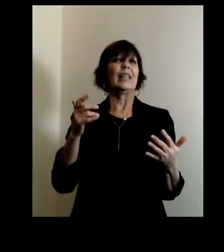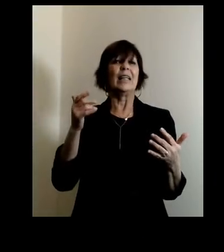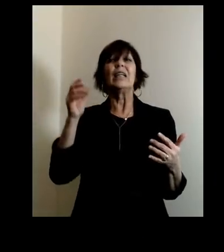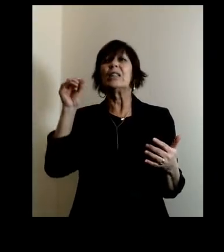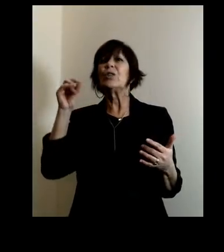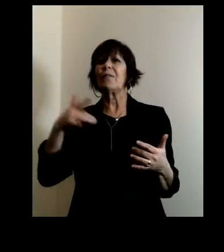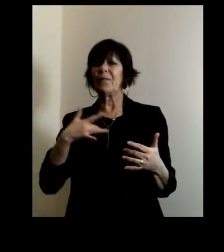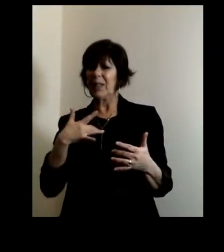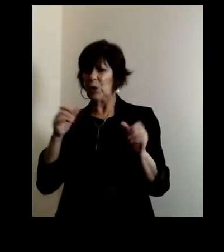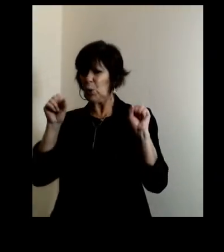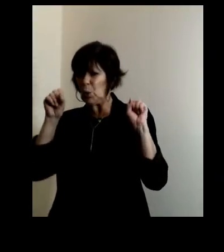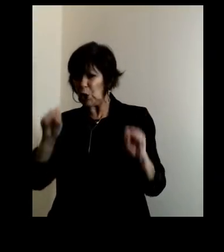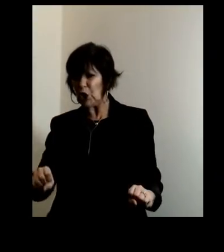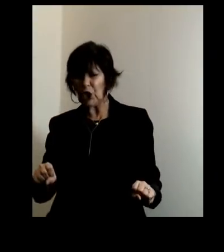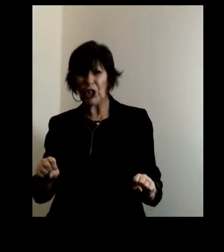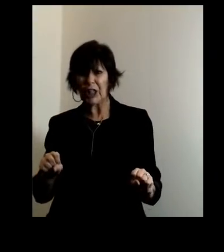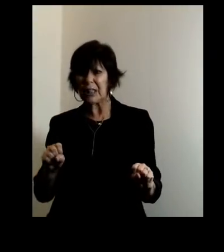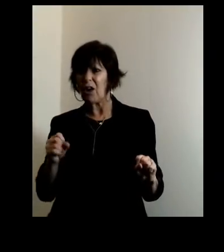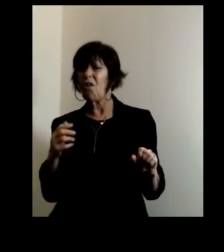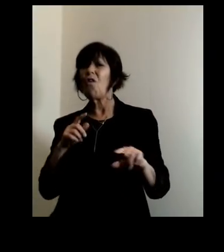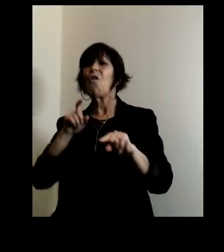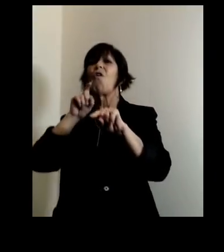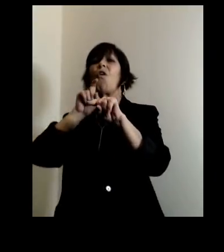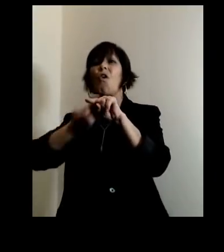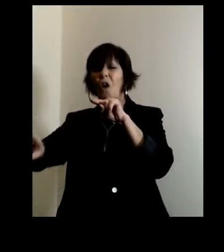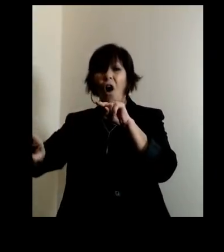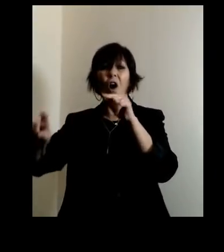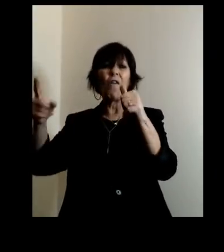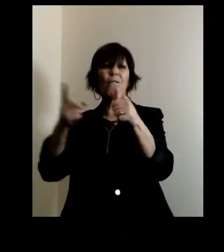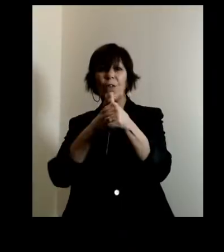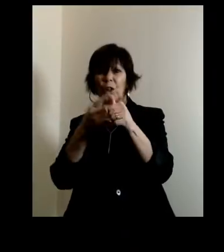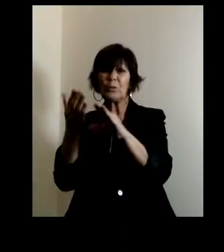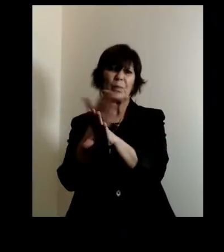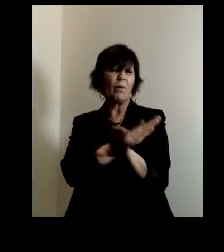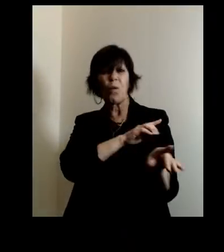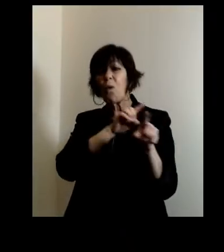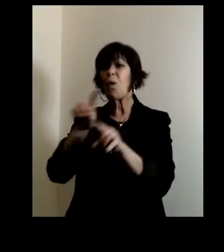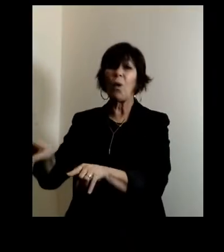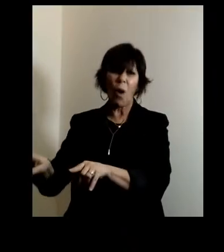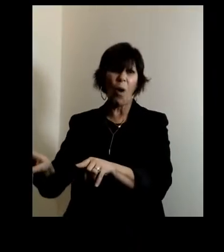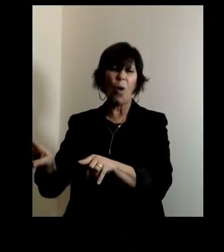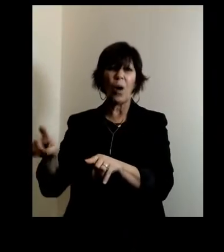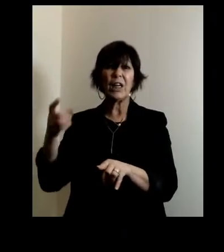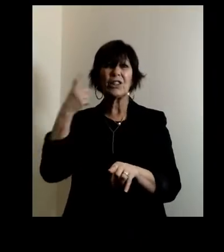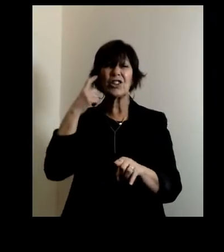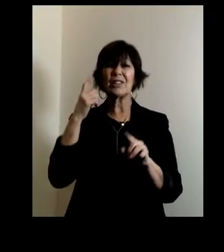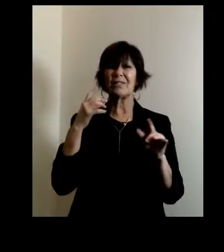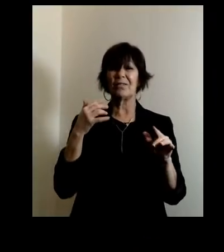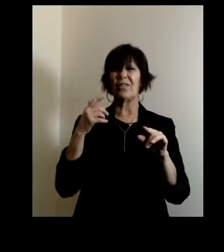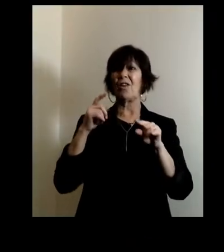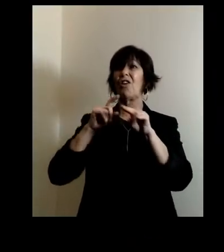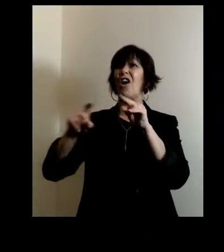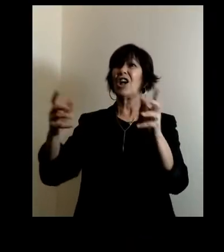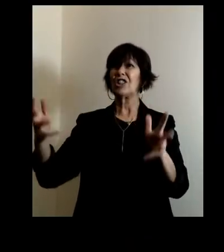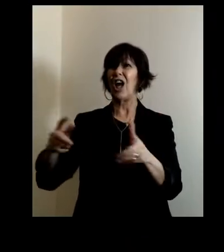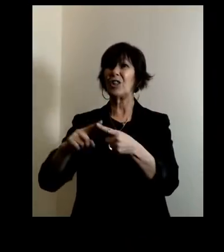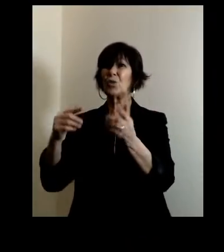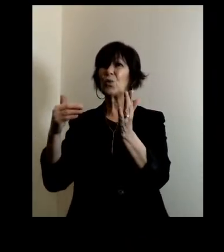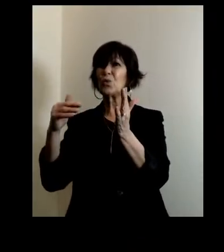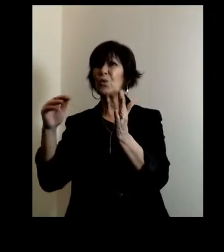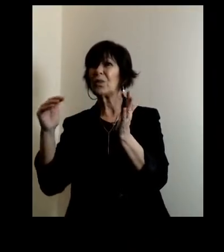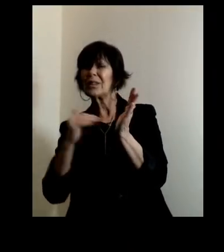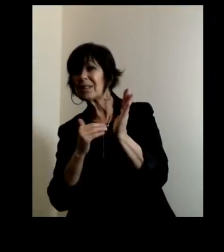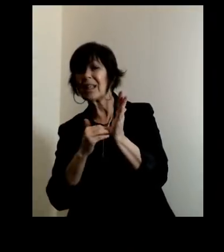IV fluids or some type of medication in the hospital, if you think you're okay just to be able to talk to a healthcare